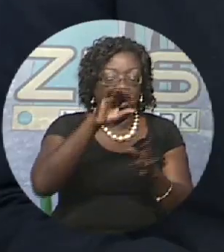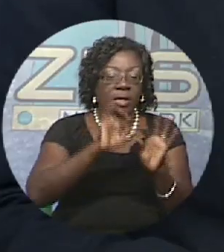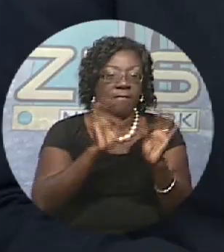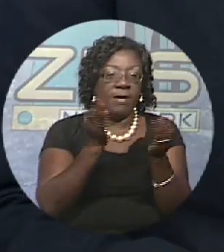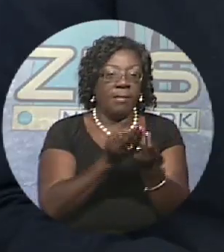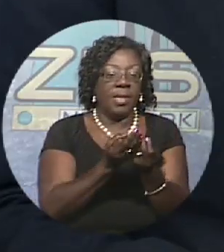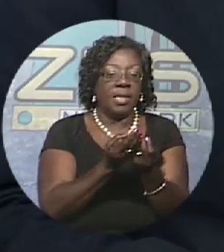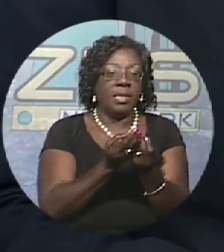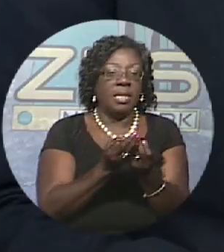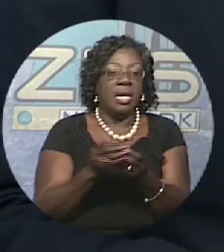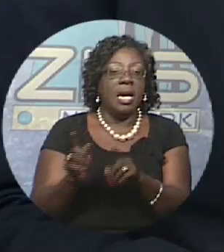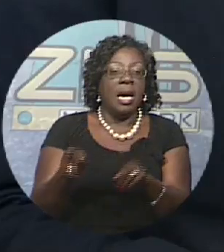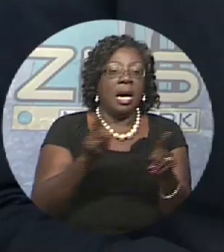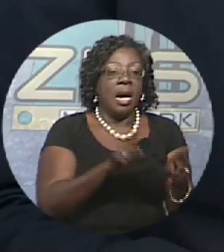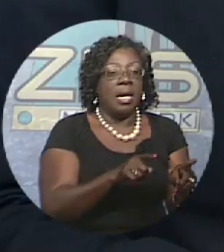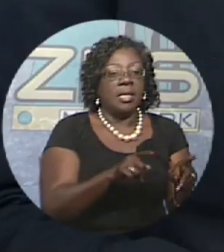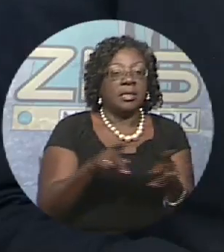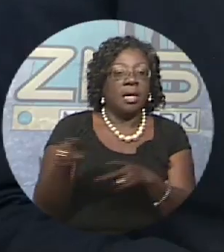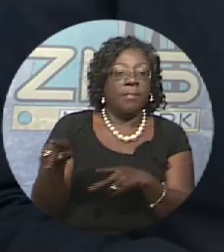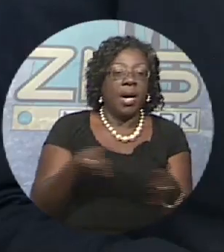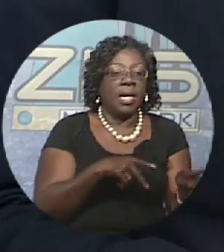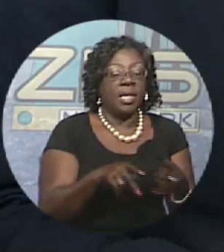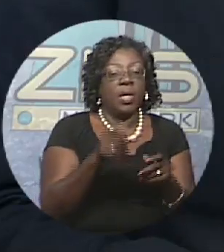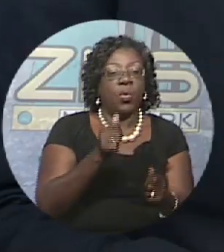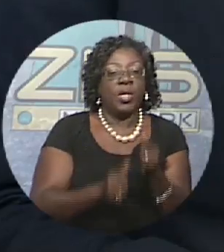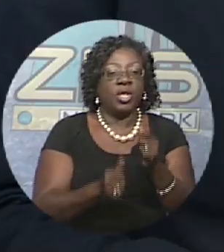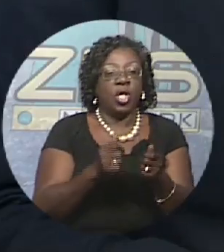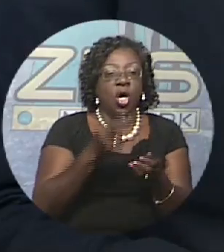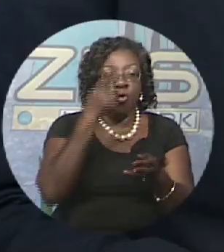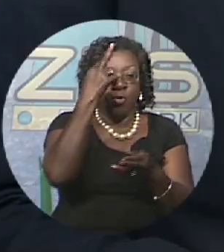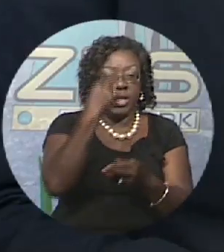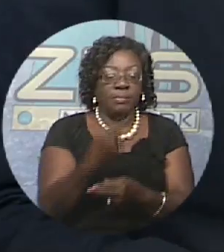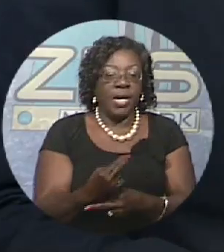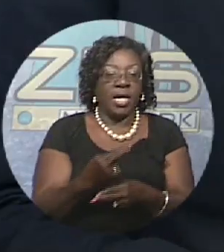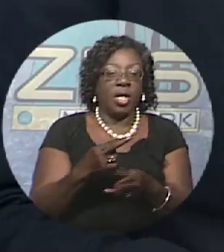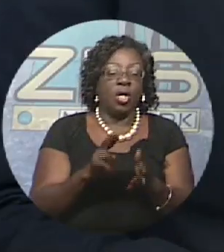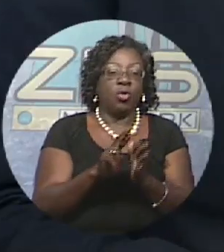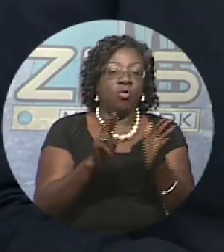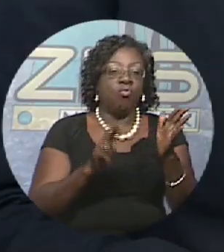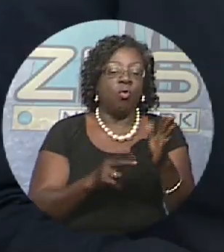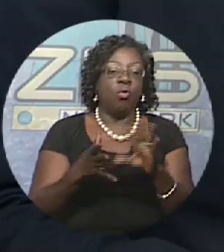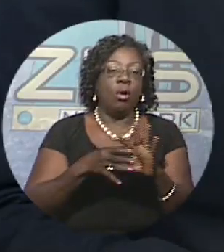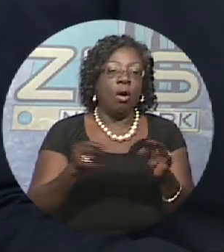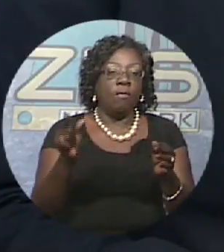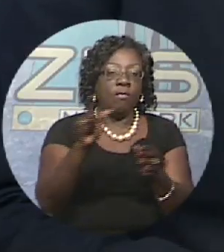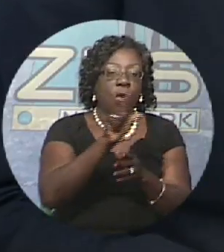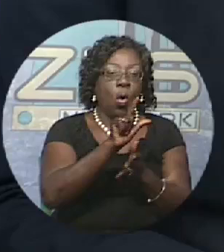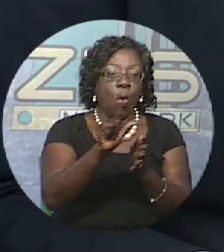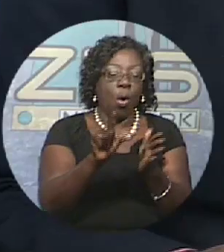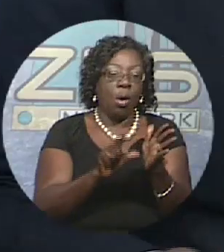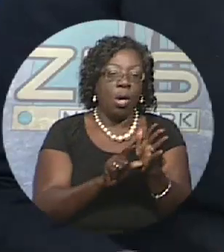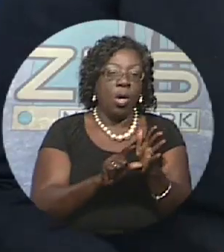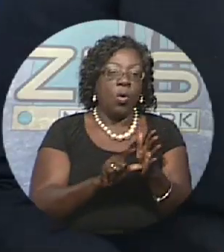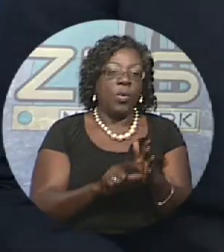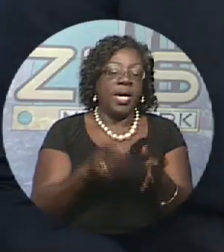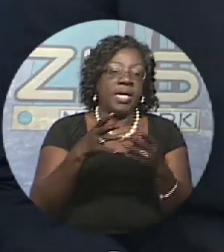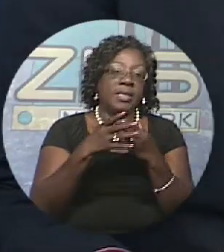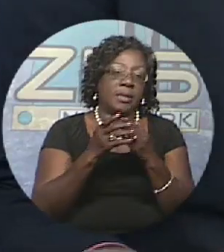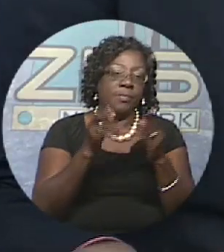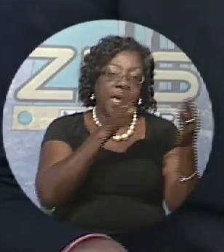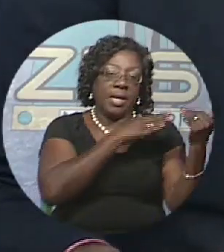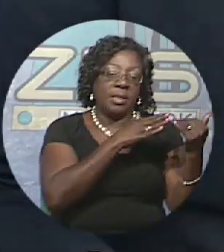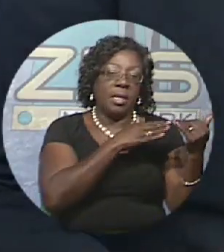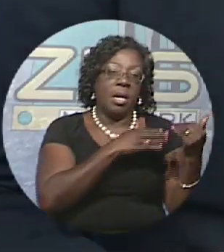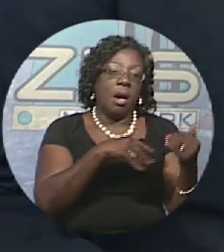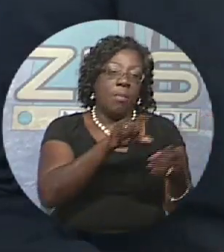reads, quote, "As a party which respects the rule of law, we confidently expect a thorough and professional police investigation and urge the